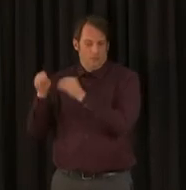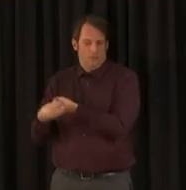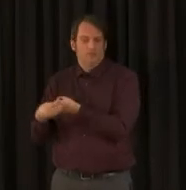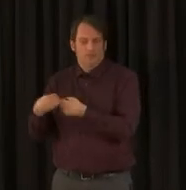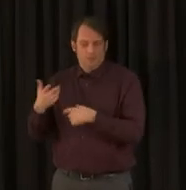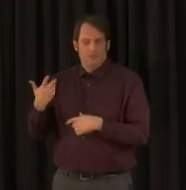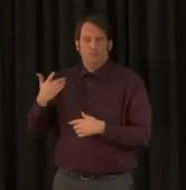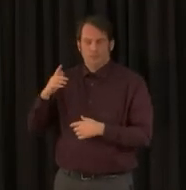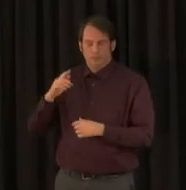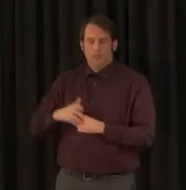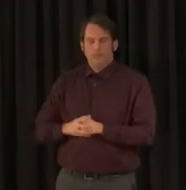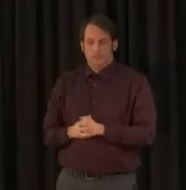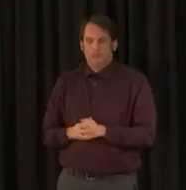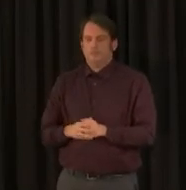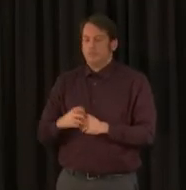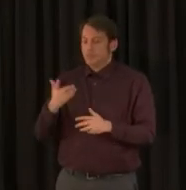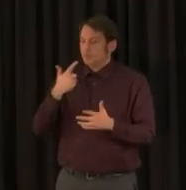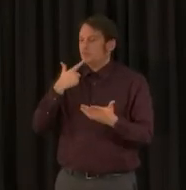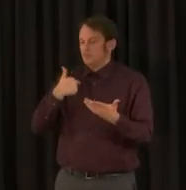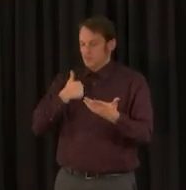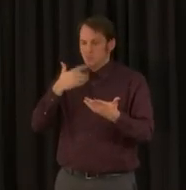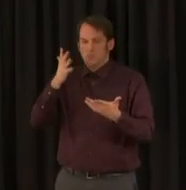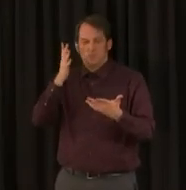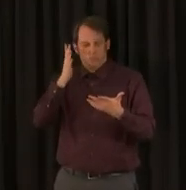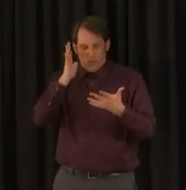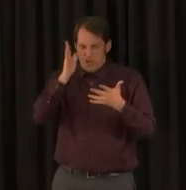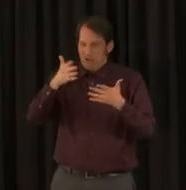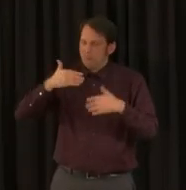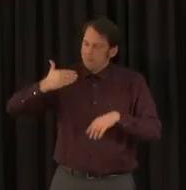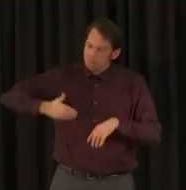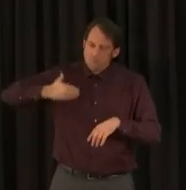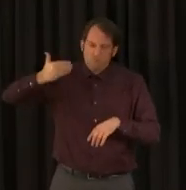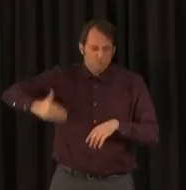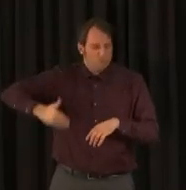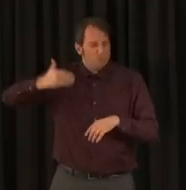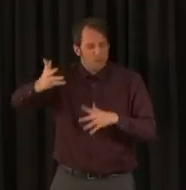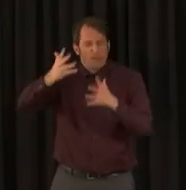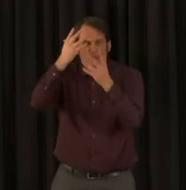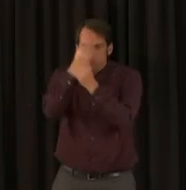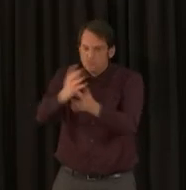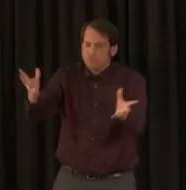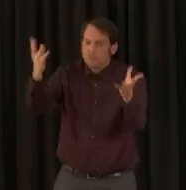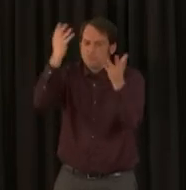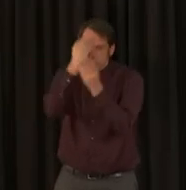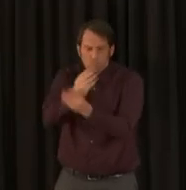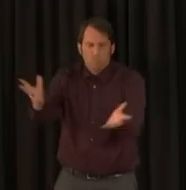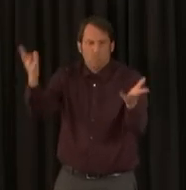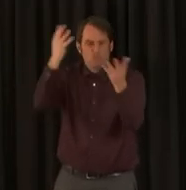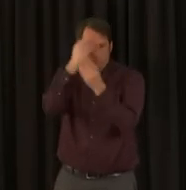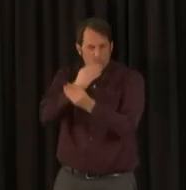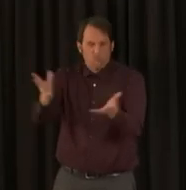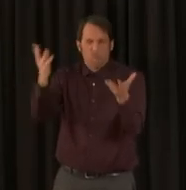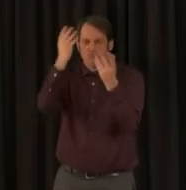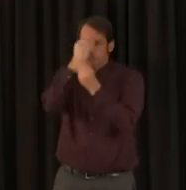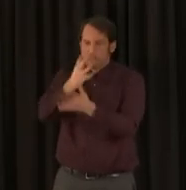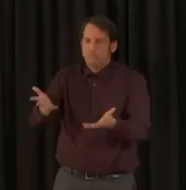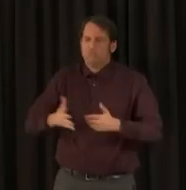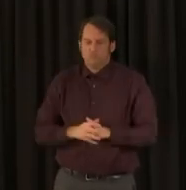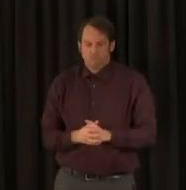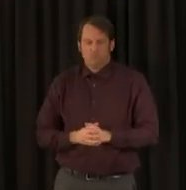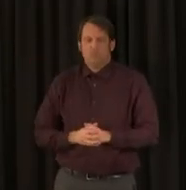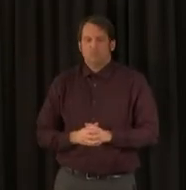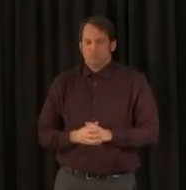we share that information regularly. It may be overkill, some people say, with our broad stakeholder audience.